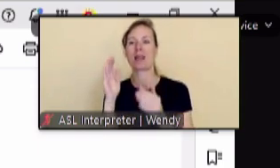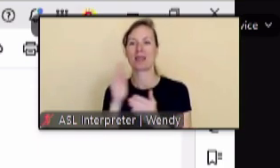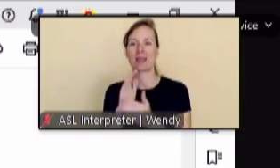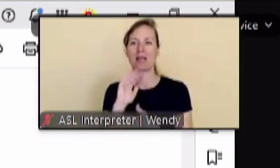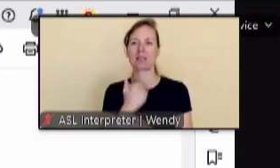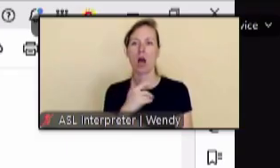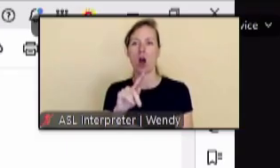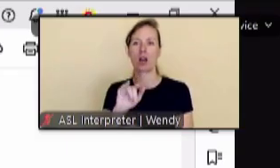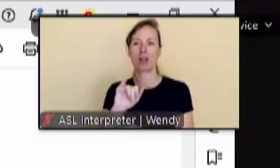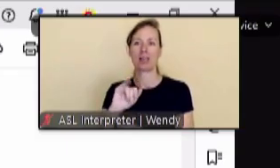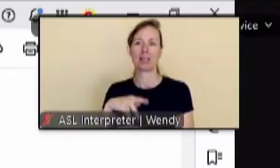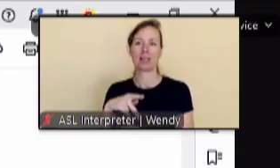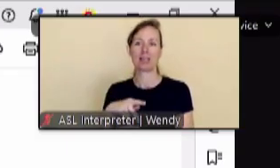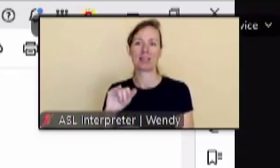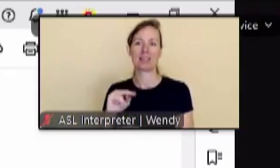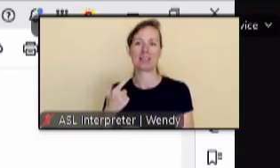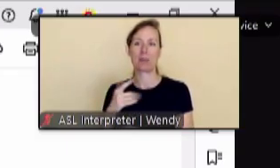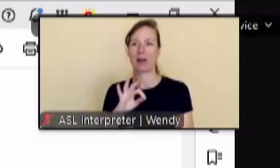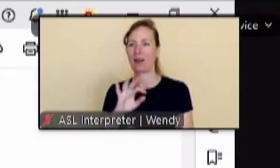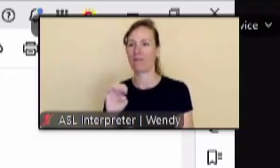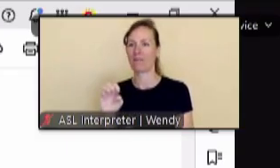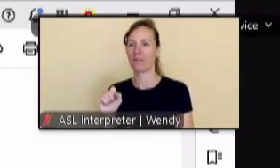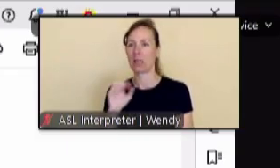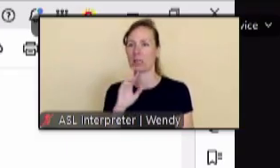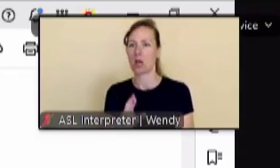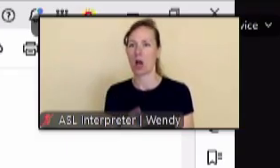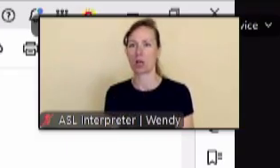Right. Interestingly, recycling.